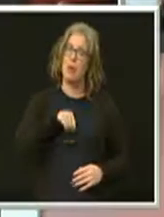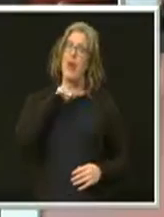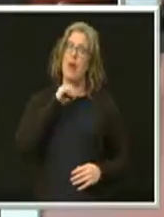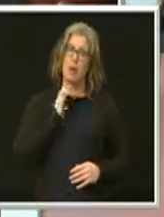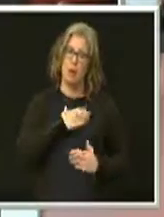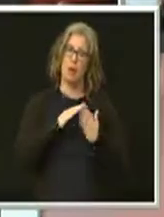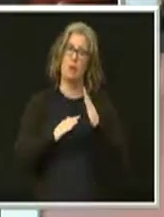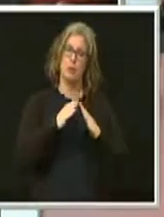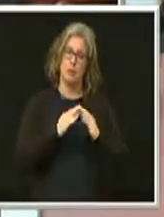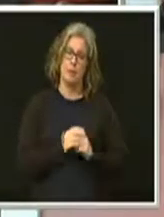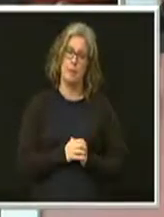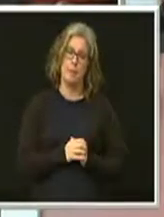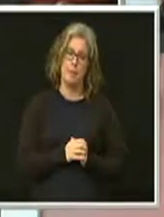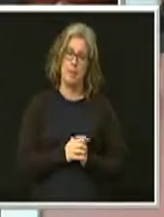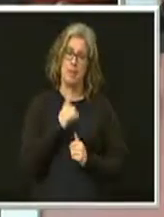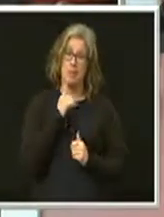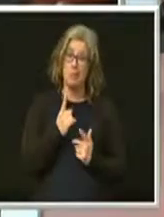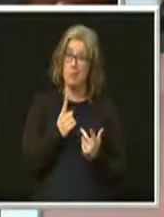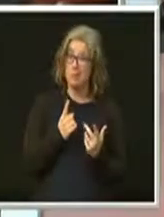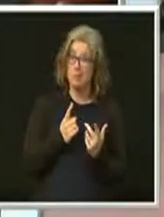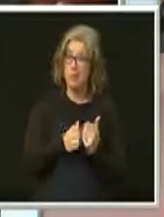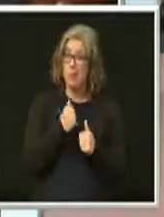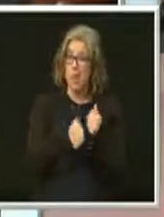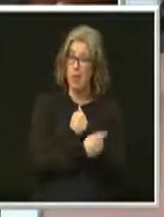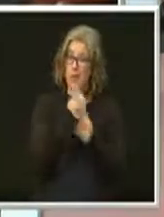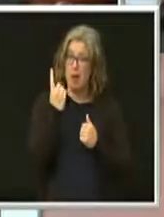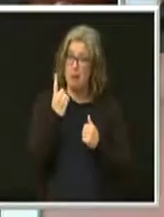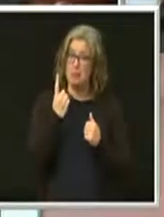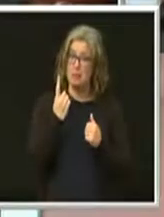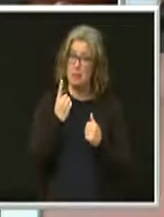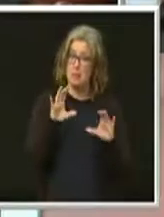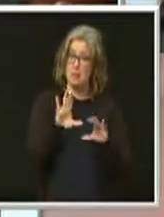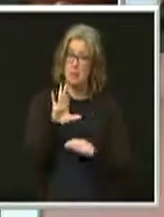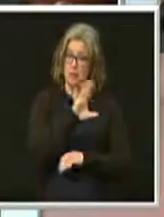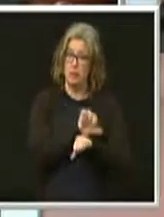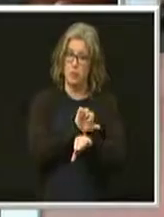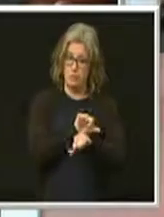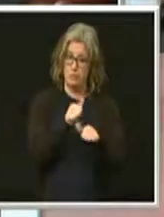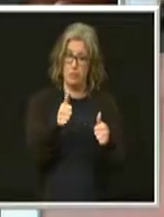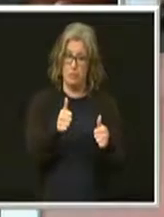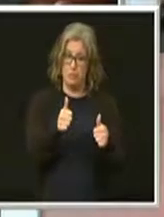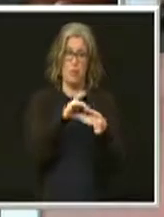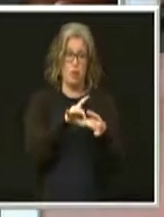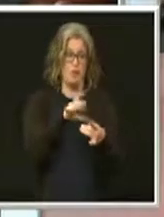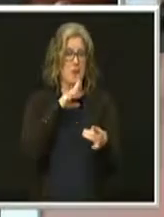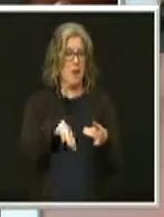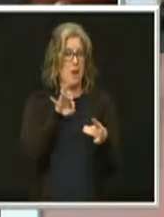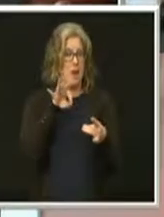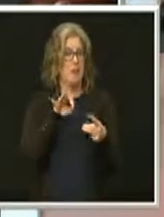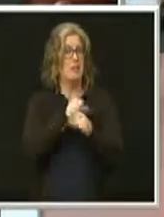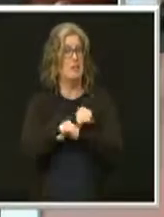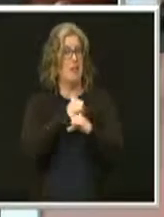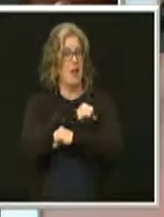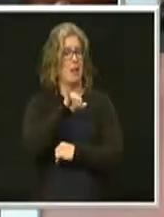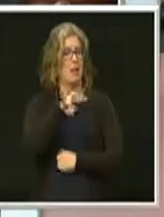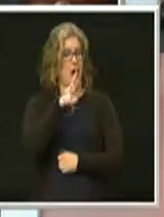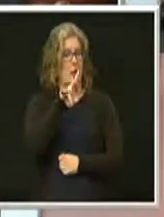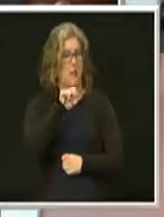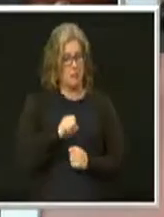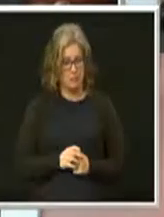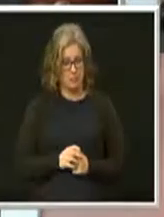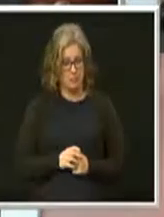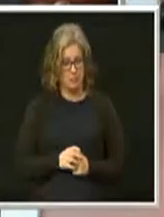our community. For the most part, everybody is doing their job in terms of fighting this virus right now.